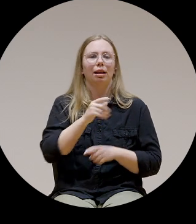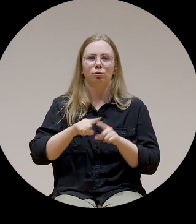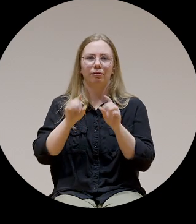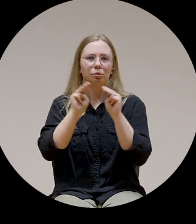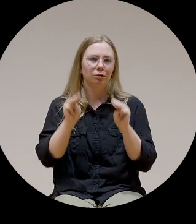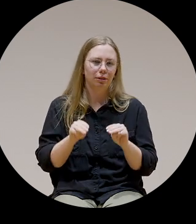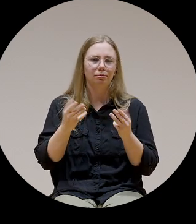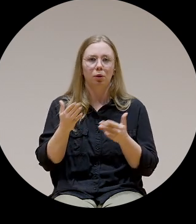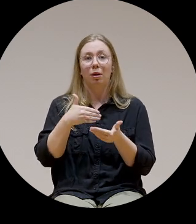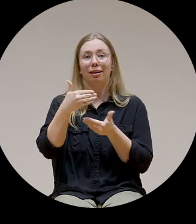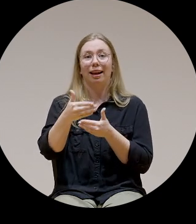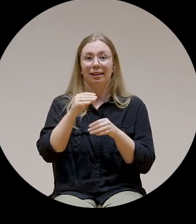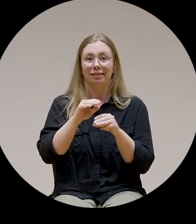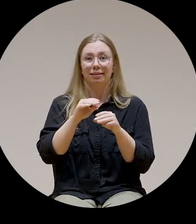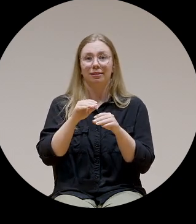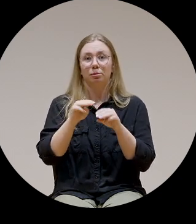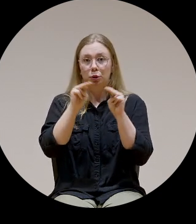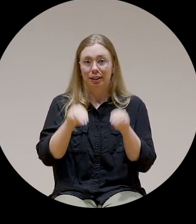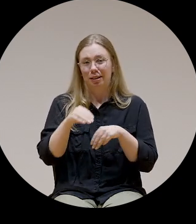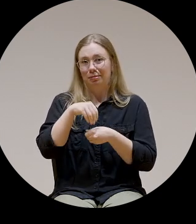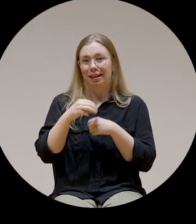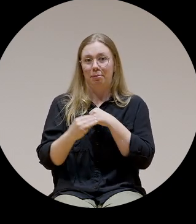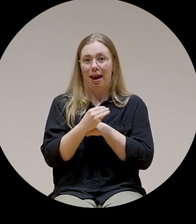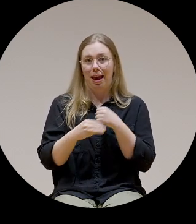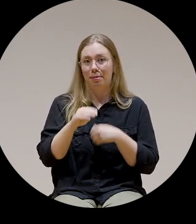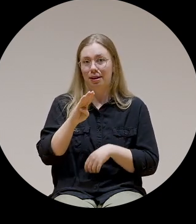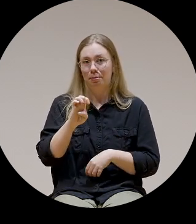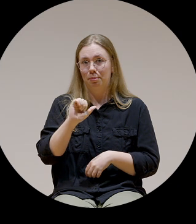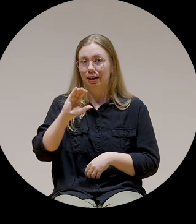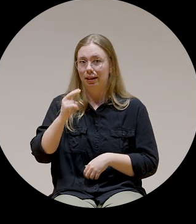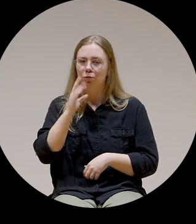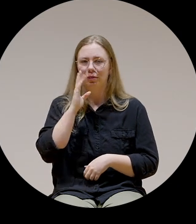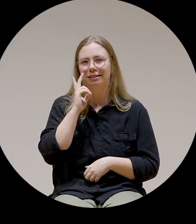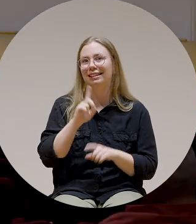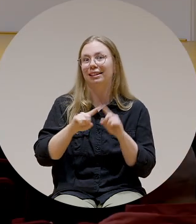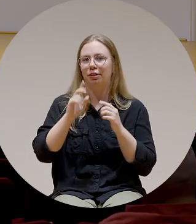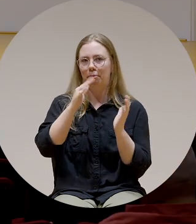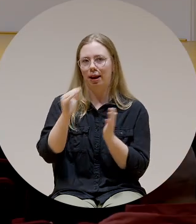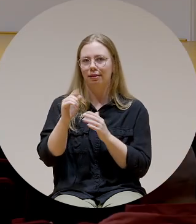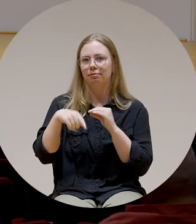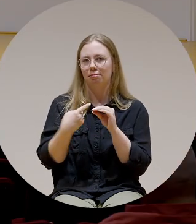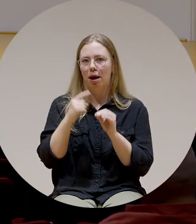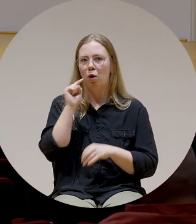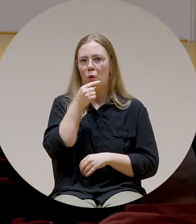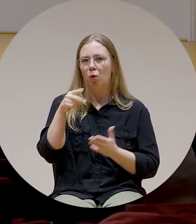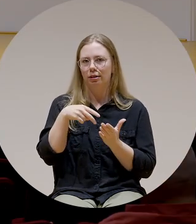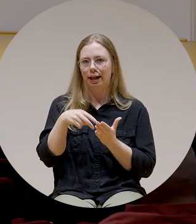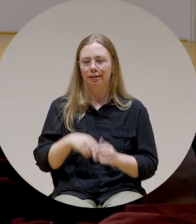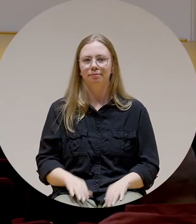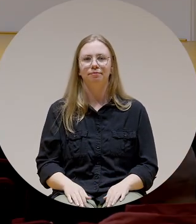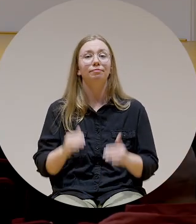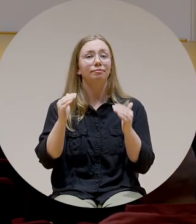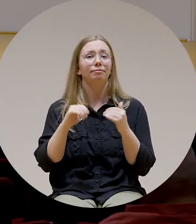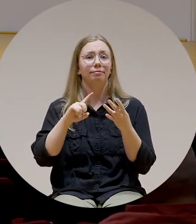the people at the next stop in Miami Beach will see different versions of the corn dance. And then our third